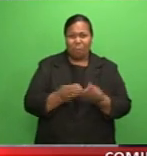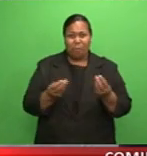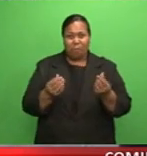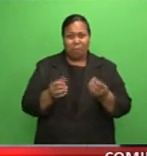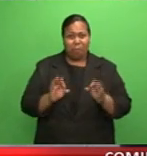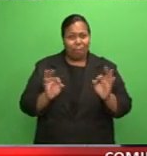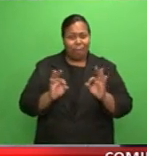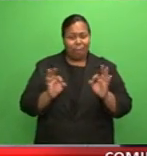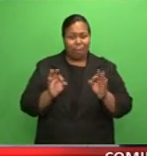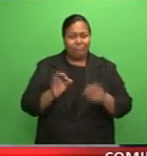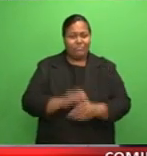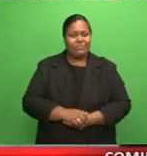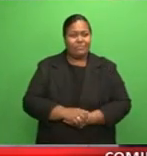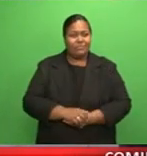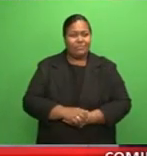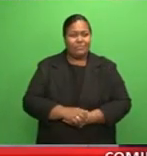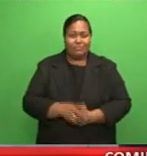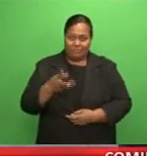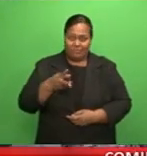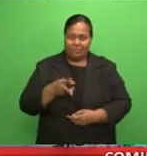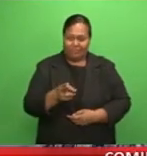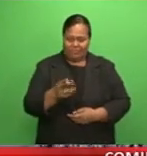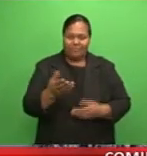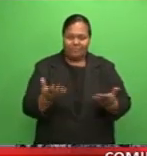And government reforms benefit investors. Stay with us.